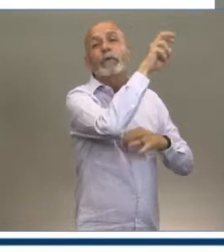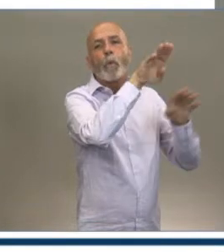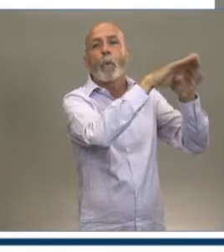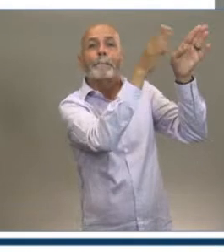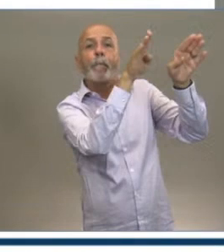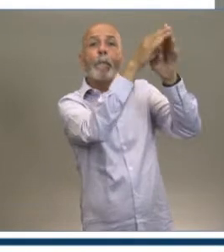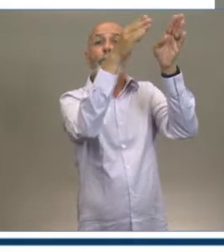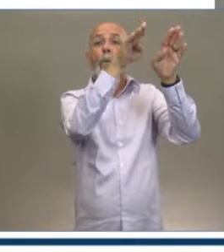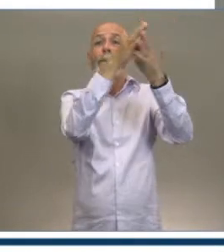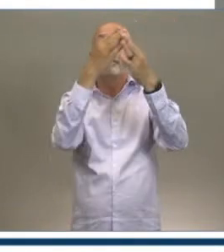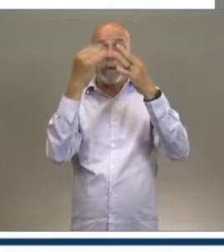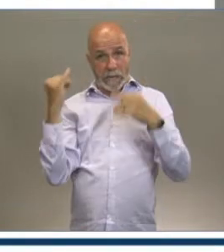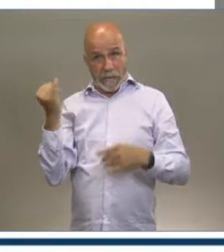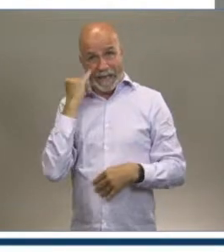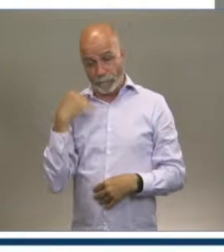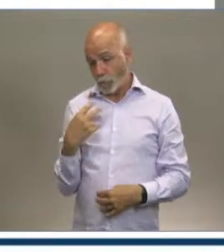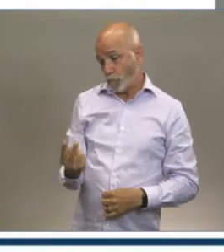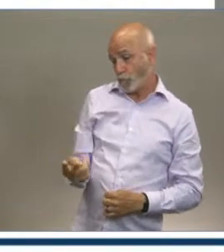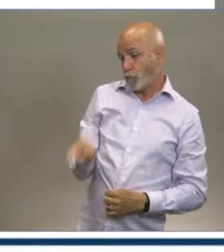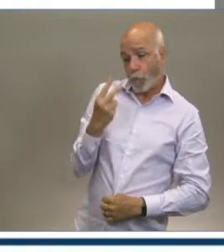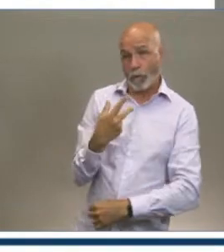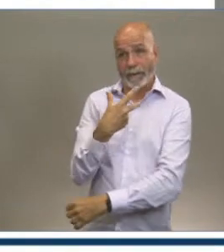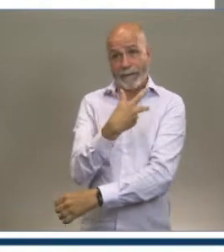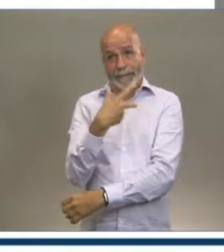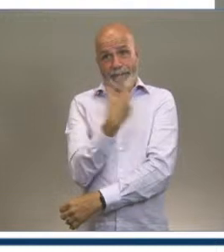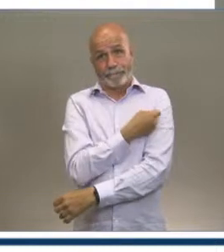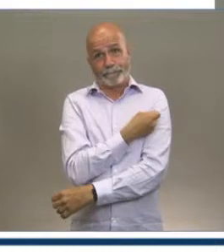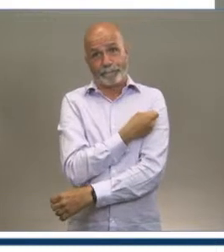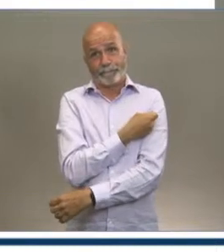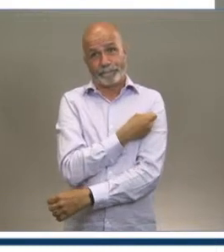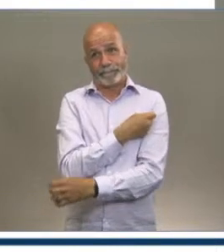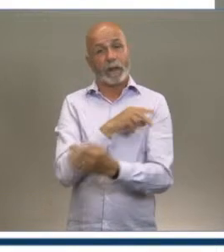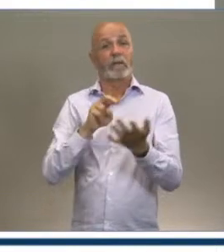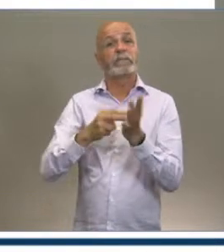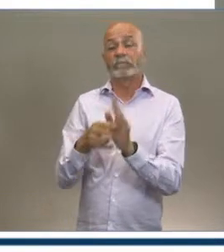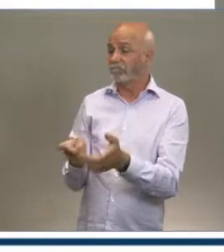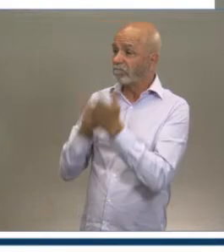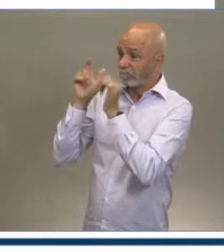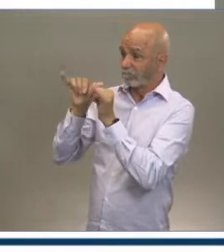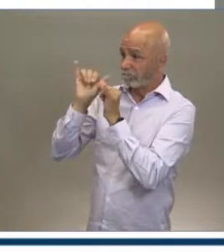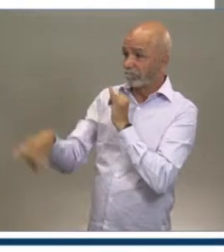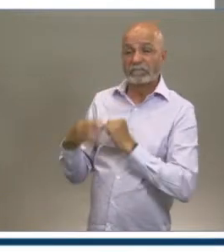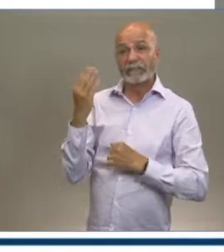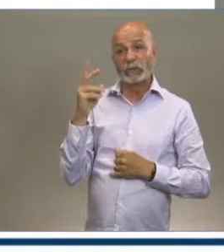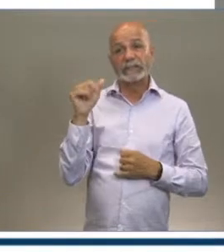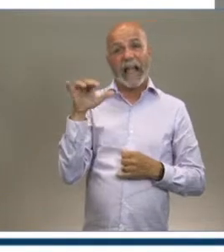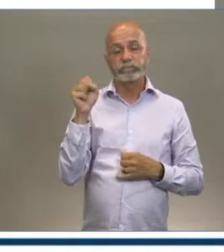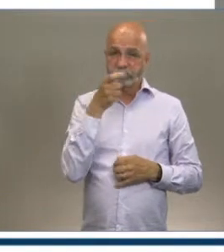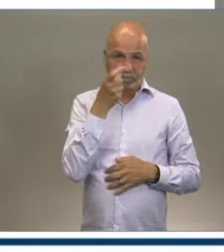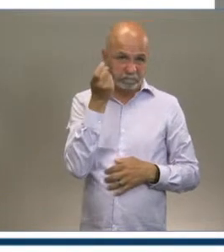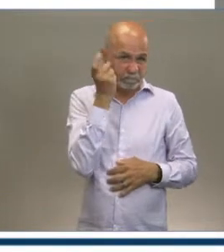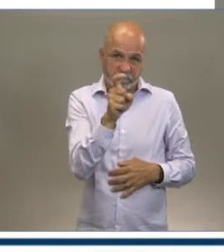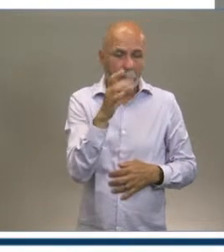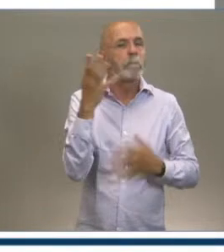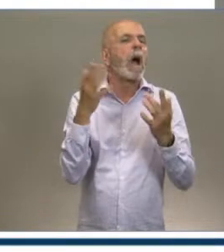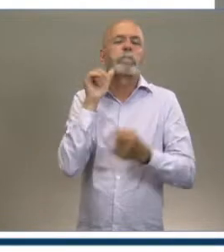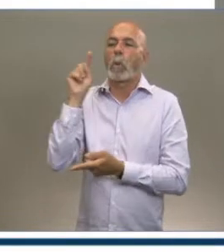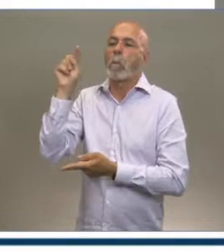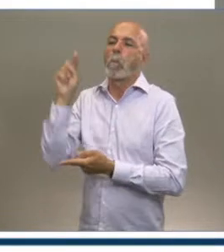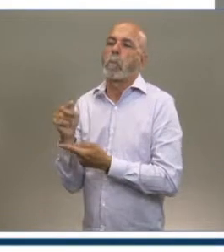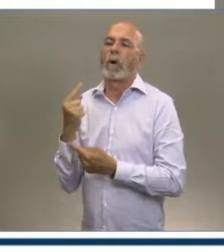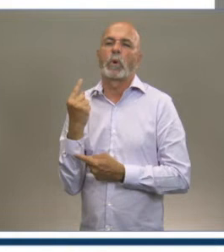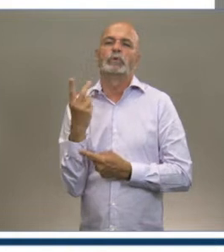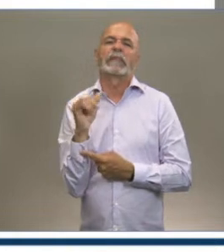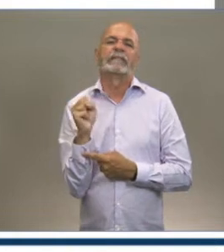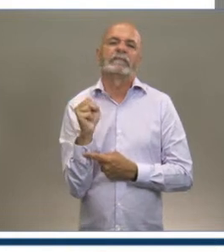of vaccine means no quarantine or limited quarantine. Having as many Nova Scotians as possible with 2 doses of